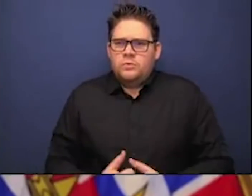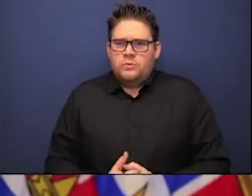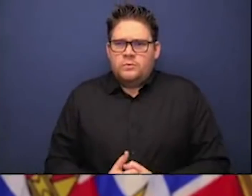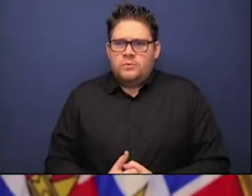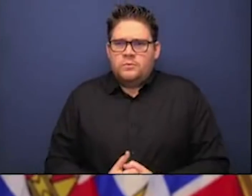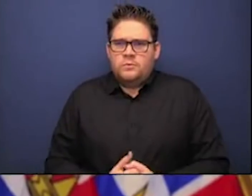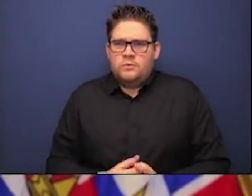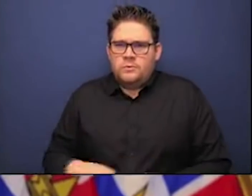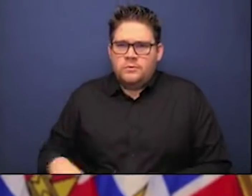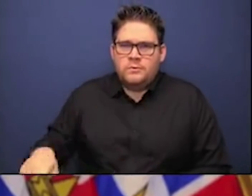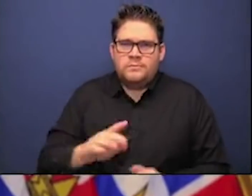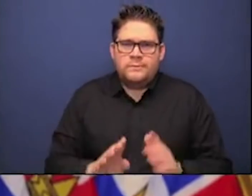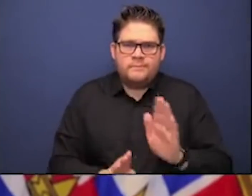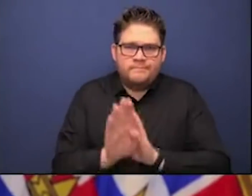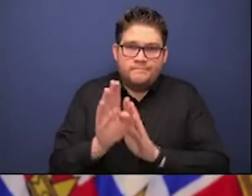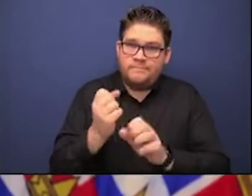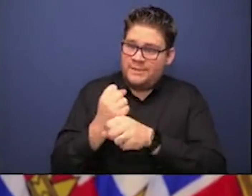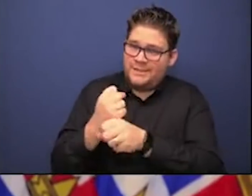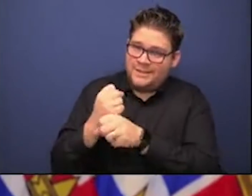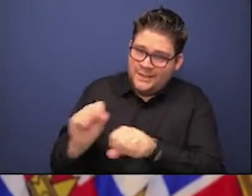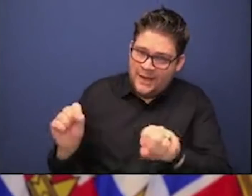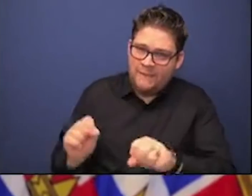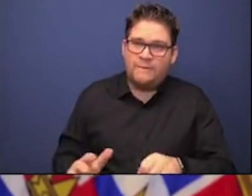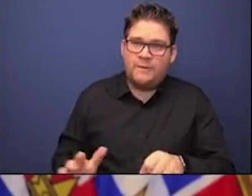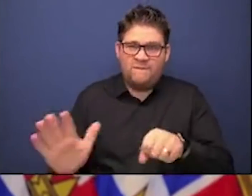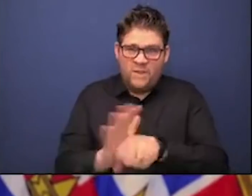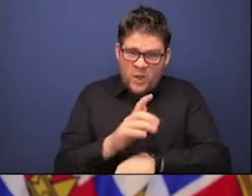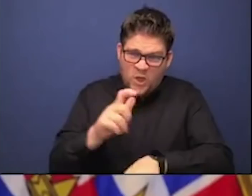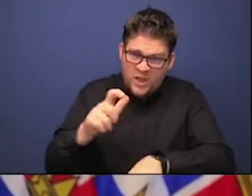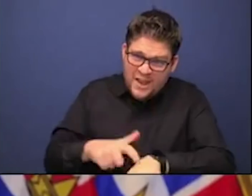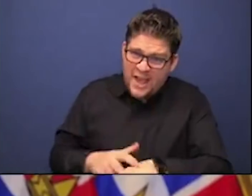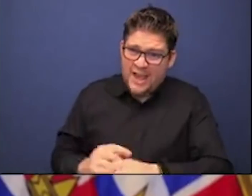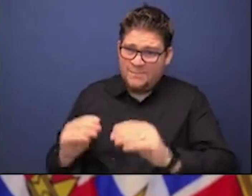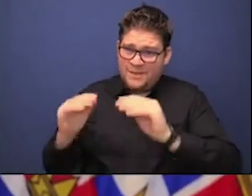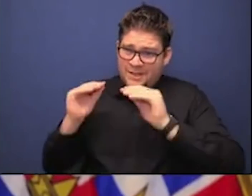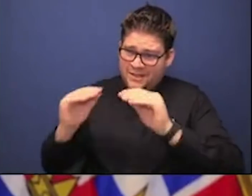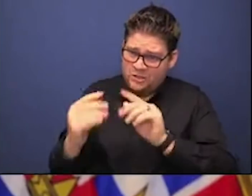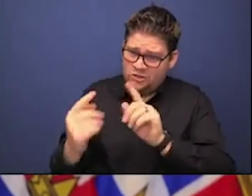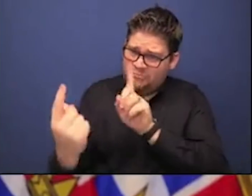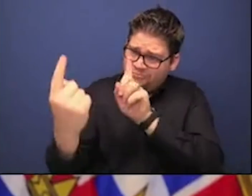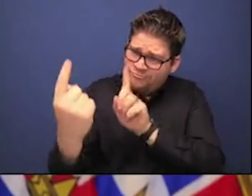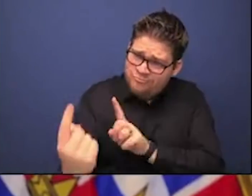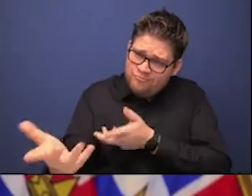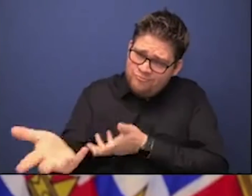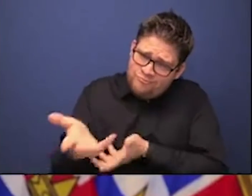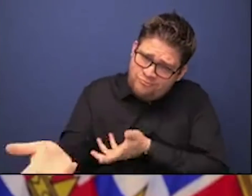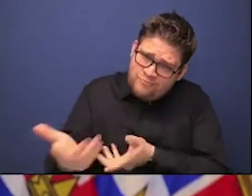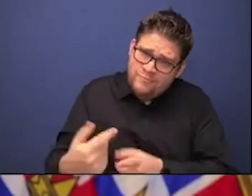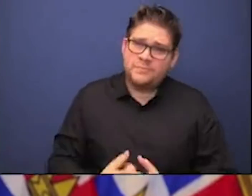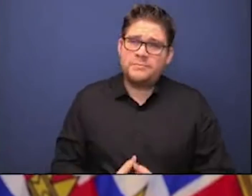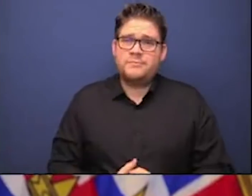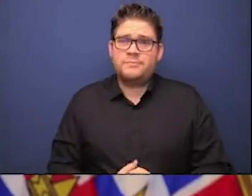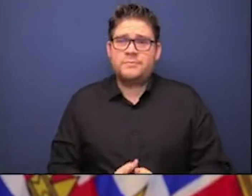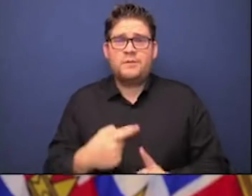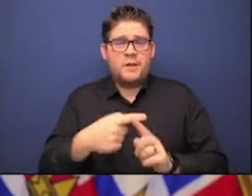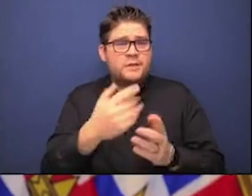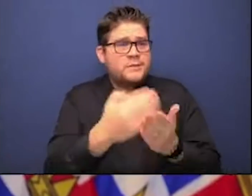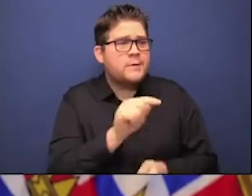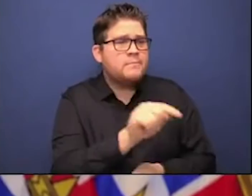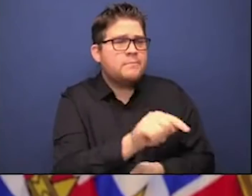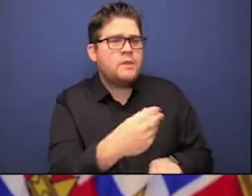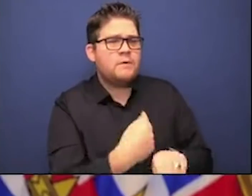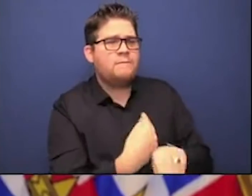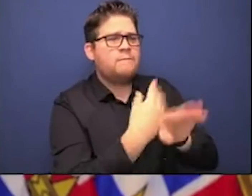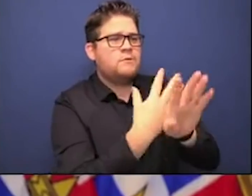full-time, face-to-face instruction, as well as establishing various remote and hybrid learning opportunities and continuity of learning